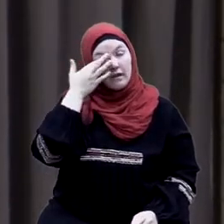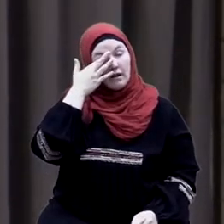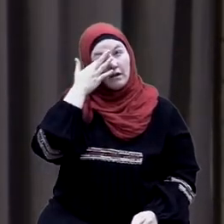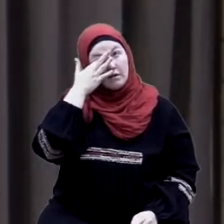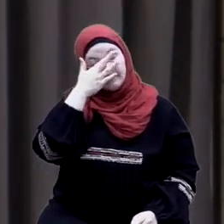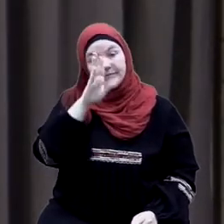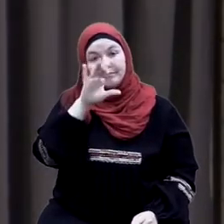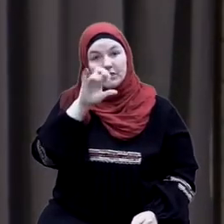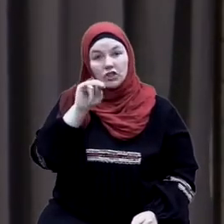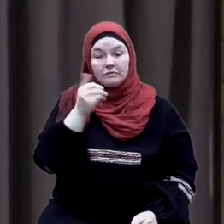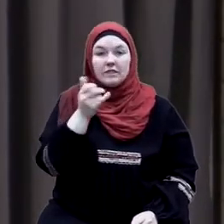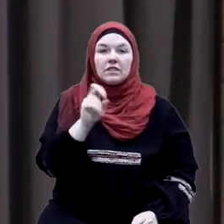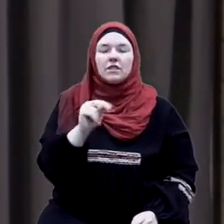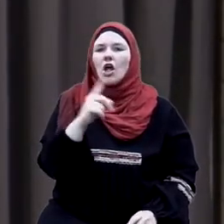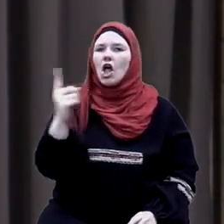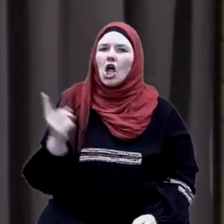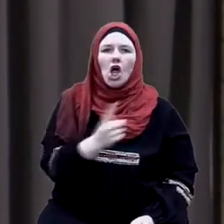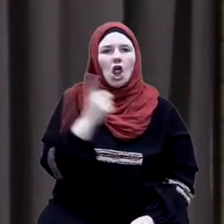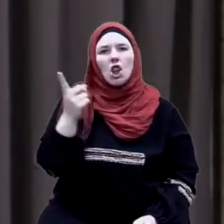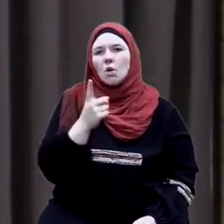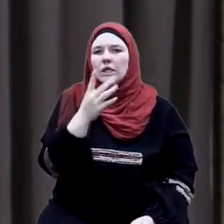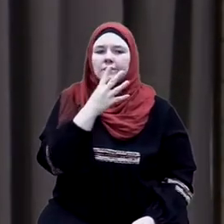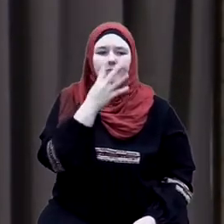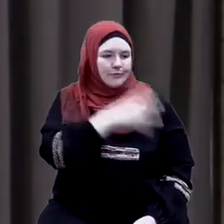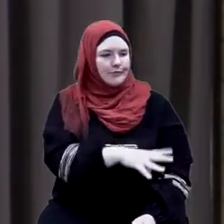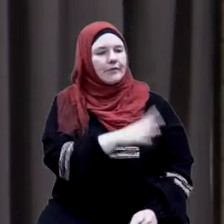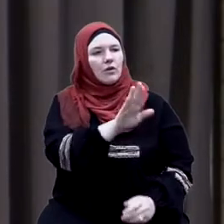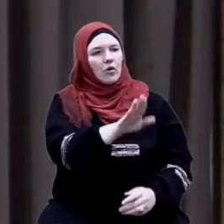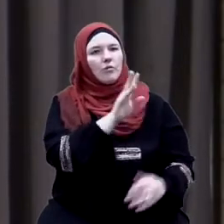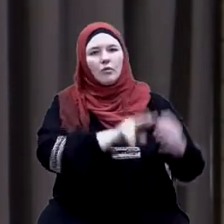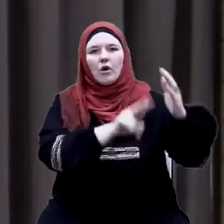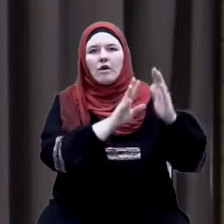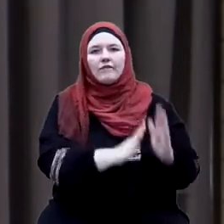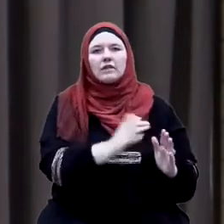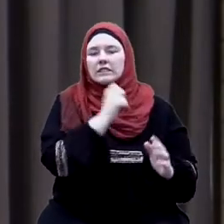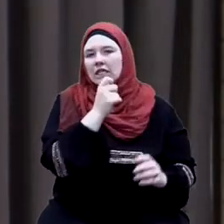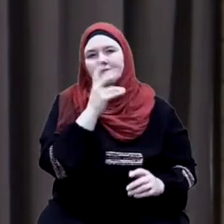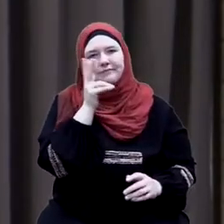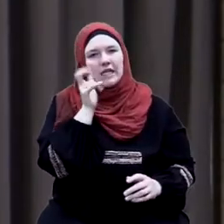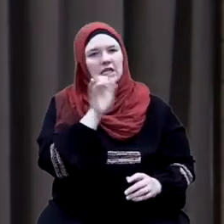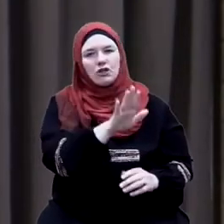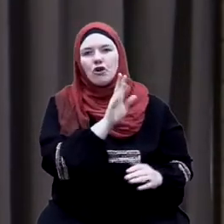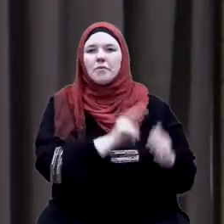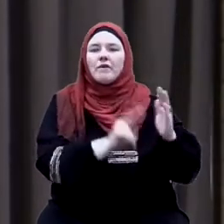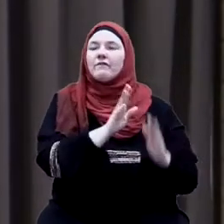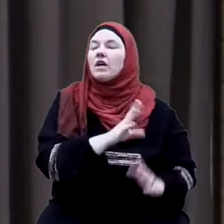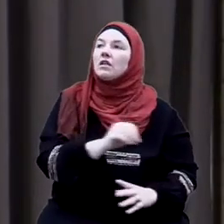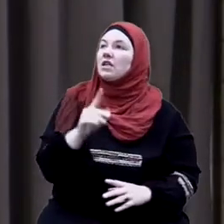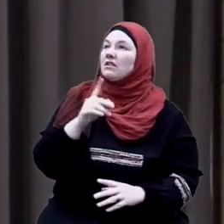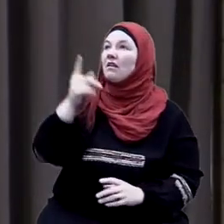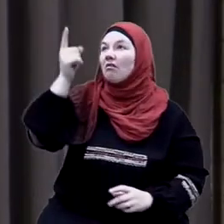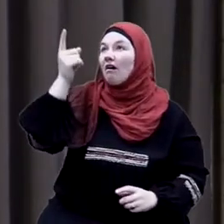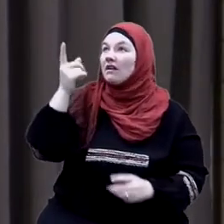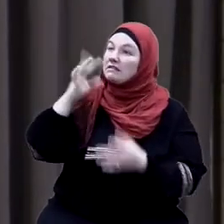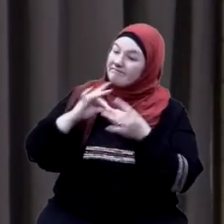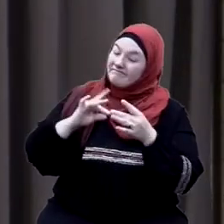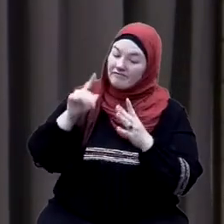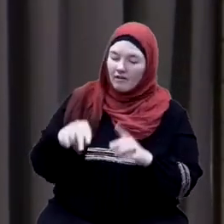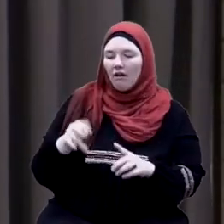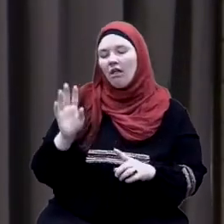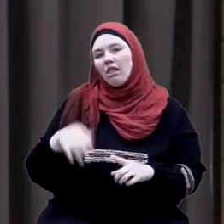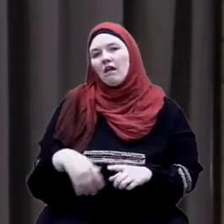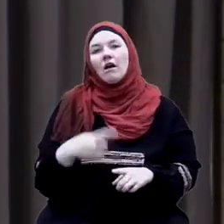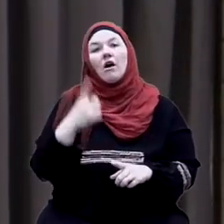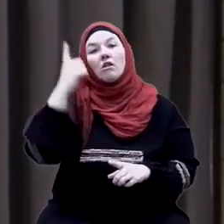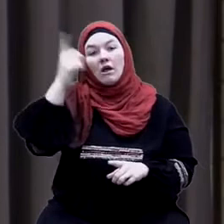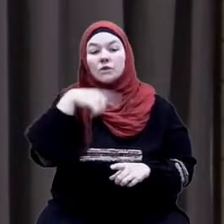Allah and disobey their Prophet, whatever they promised, they broke. So Allah subhanahu wa ta'ala told